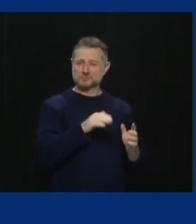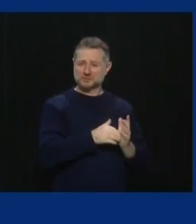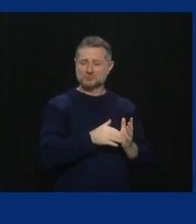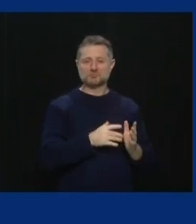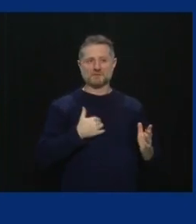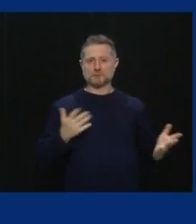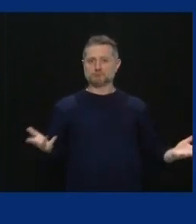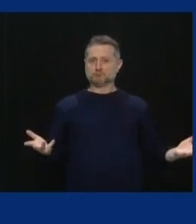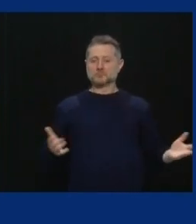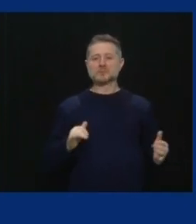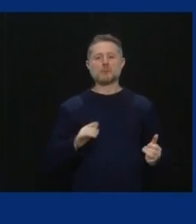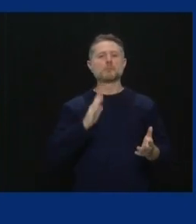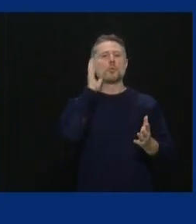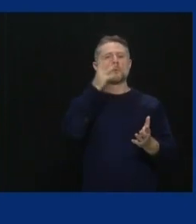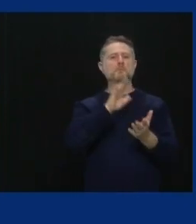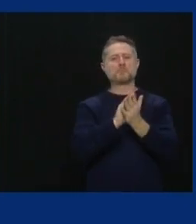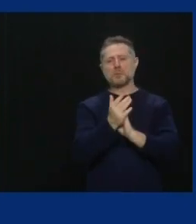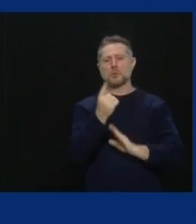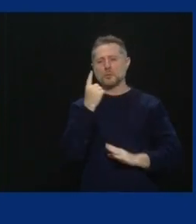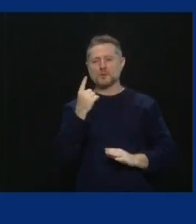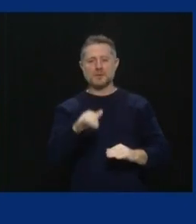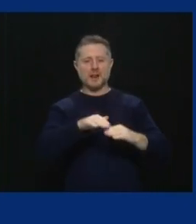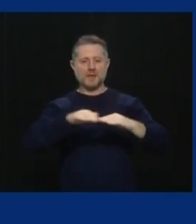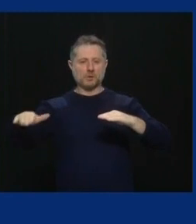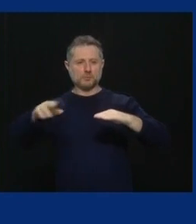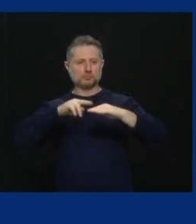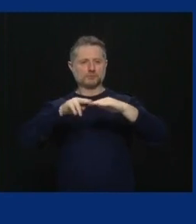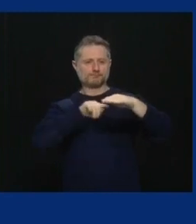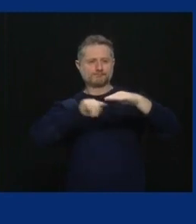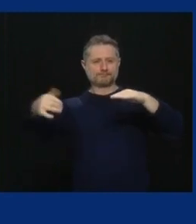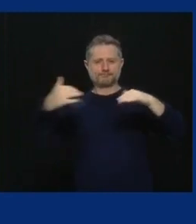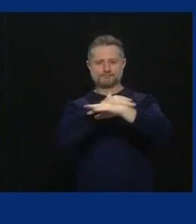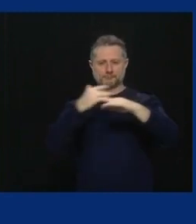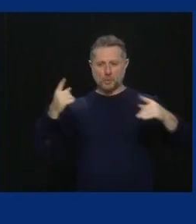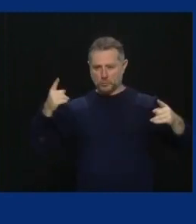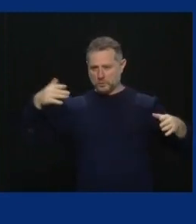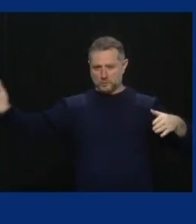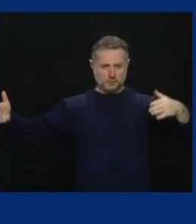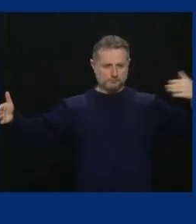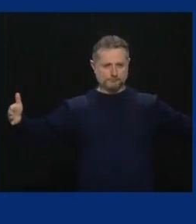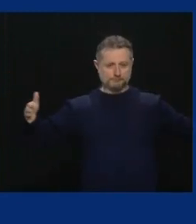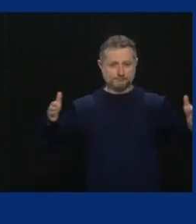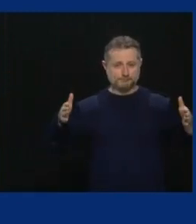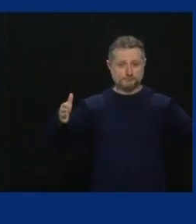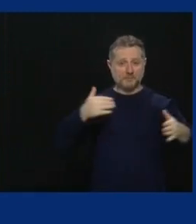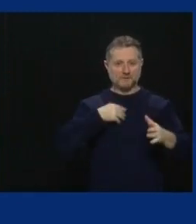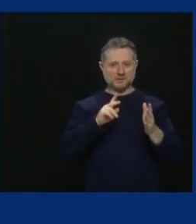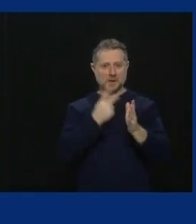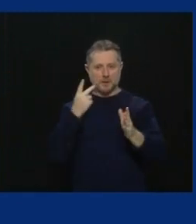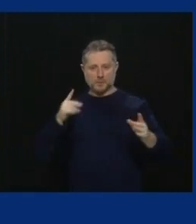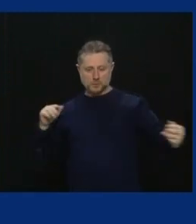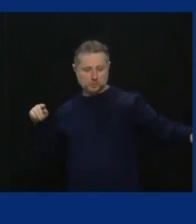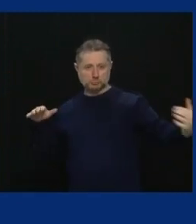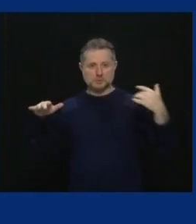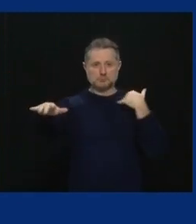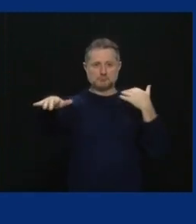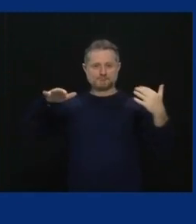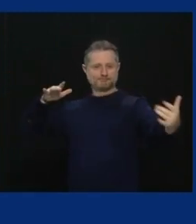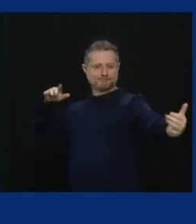What does that do? First of all, it gives us double circulation on the main boarding level, so you won't be as cramped as you are right now. We're